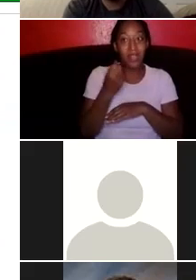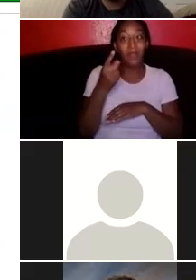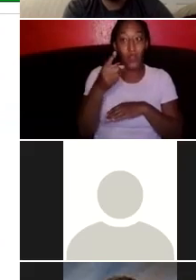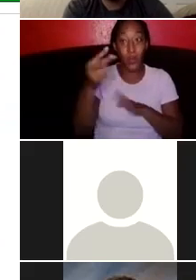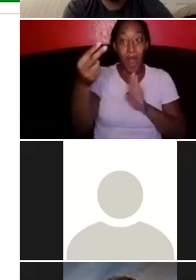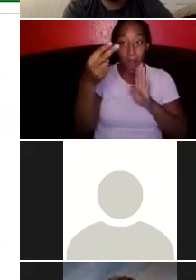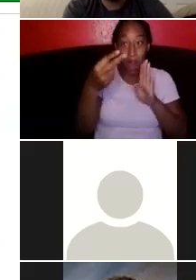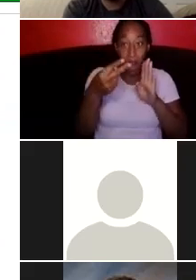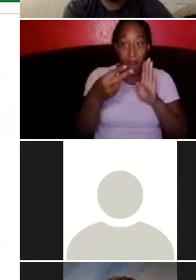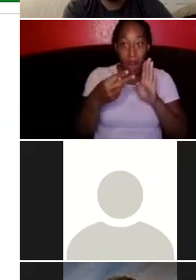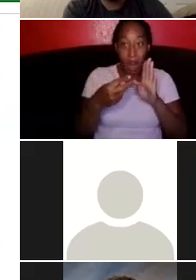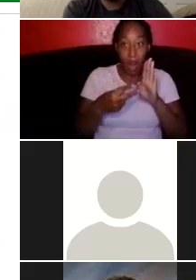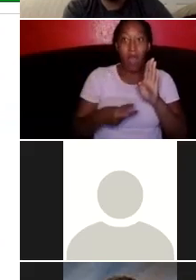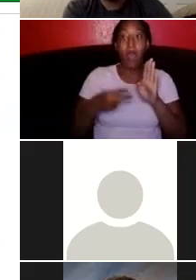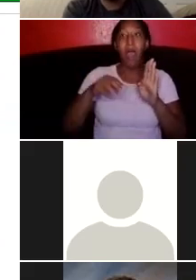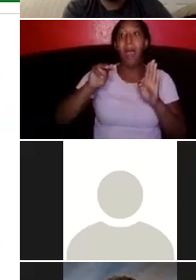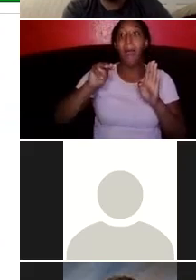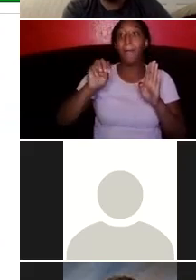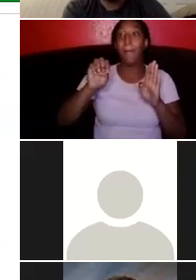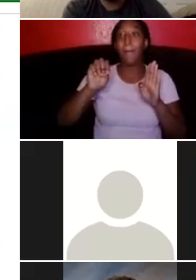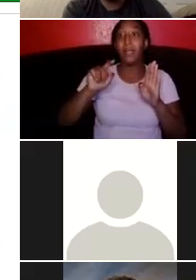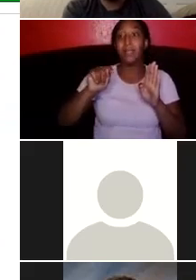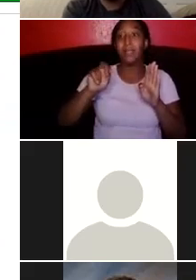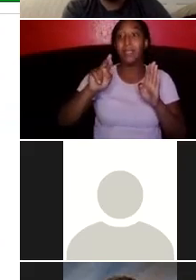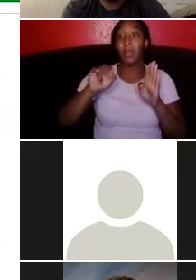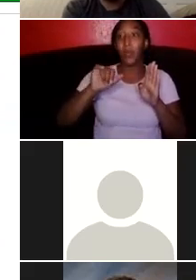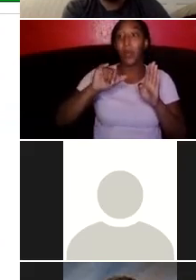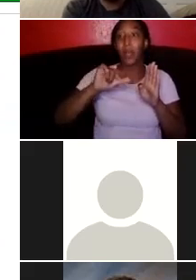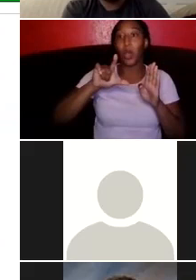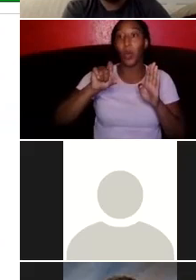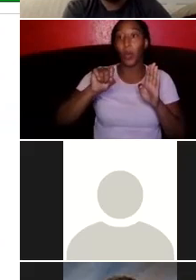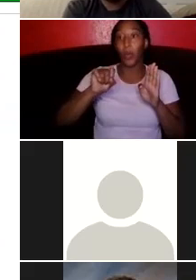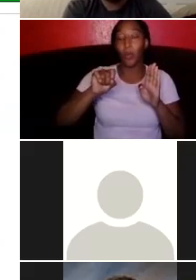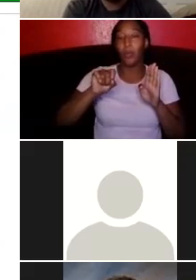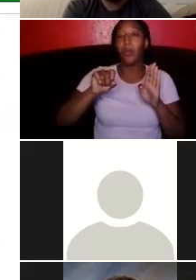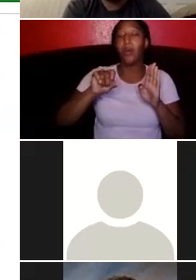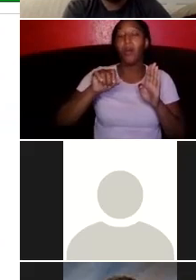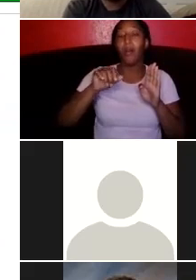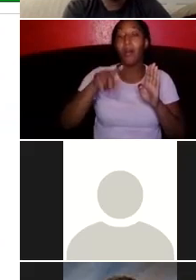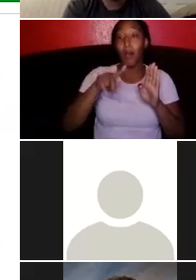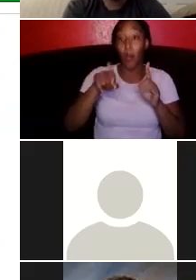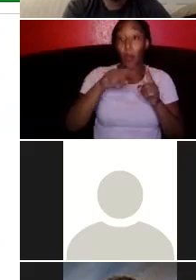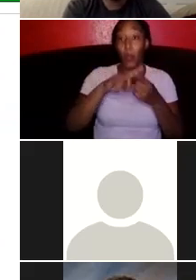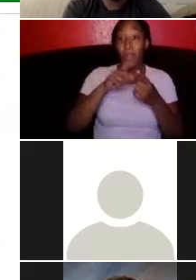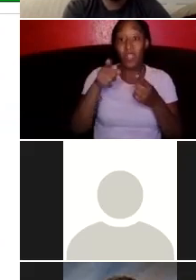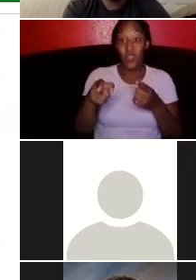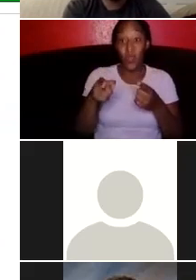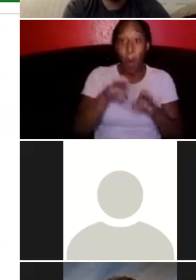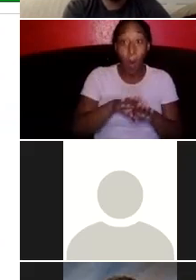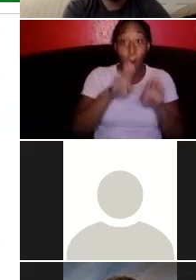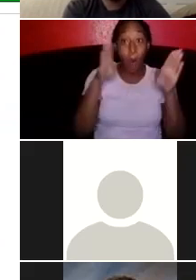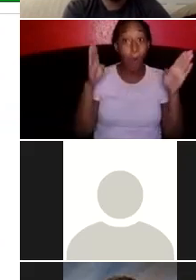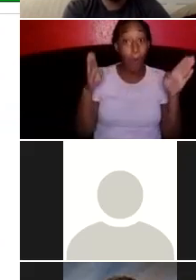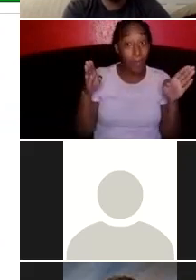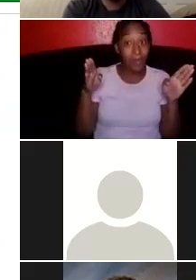started, feel free. Just be aware that once you open the midterm exam, you have to take